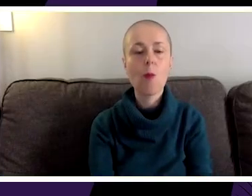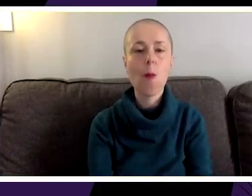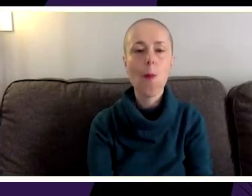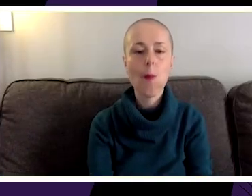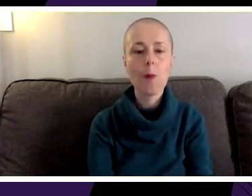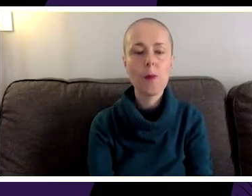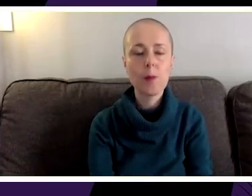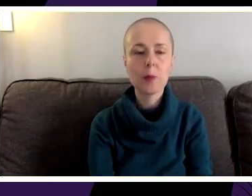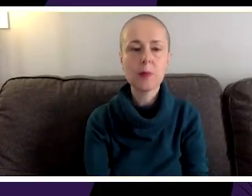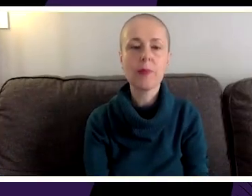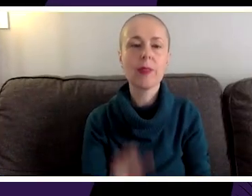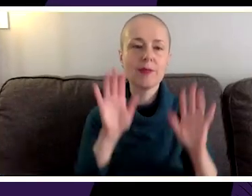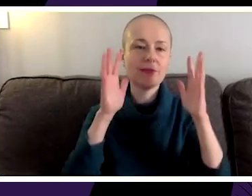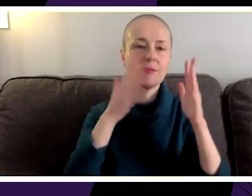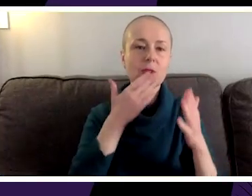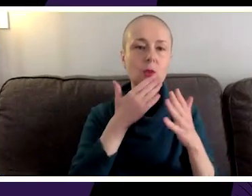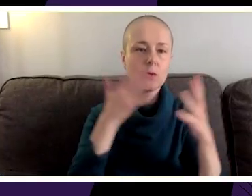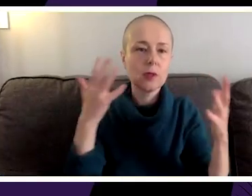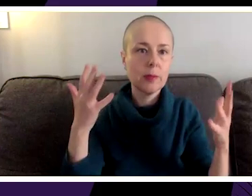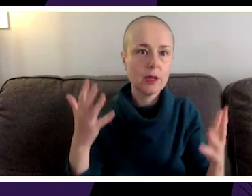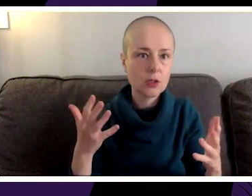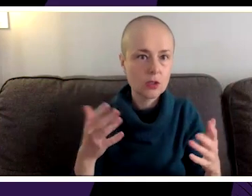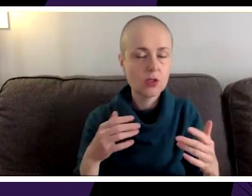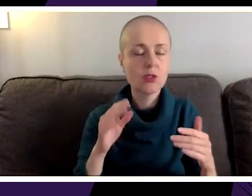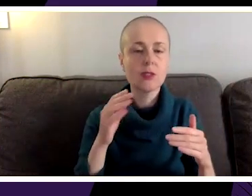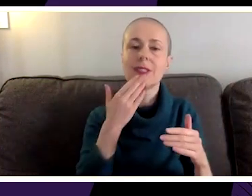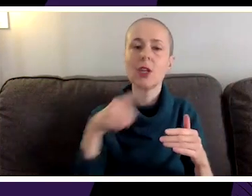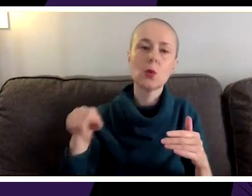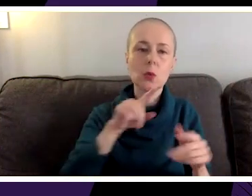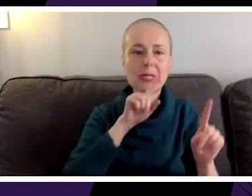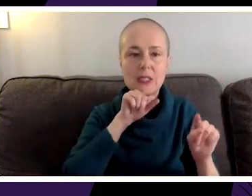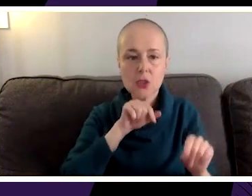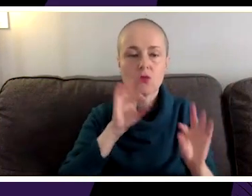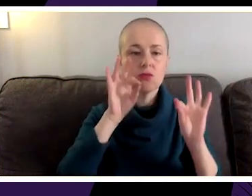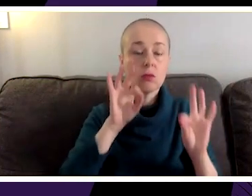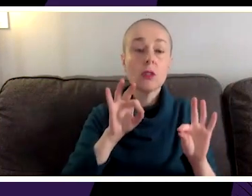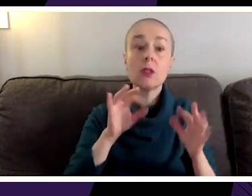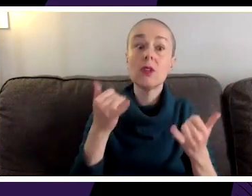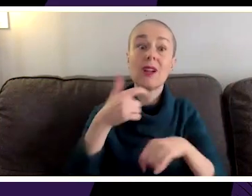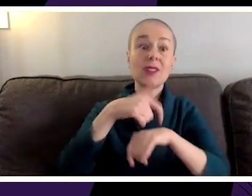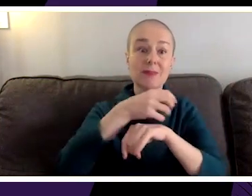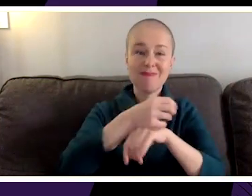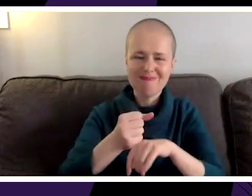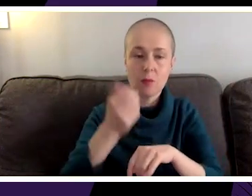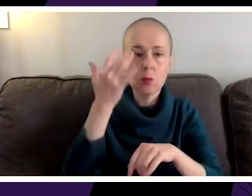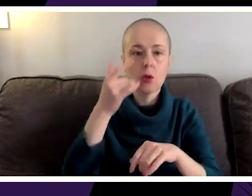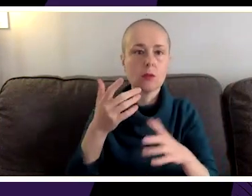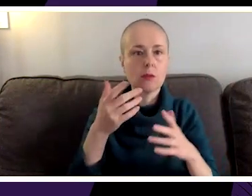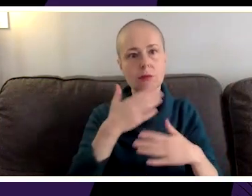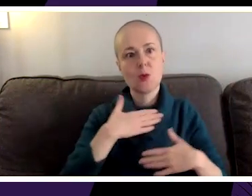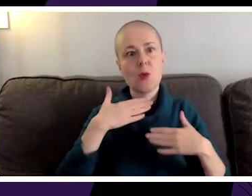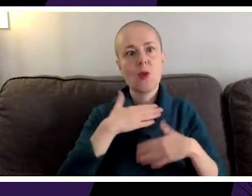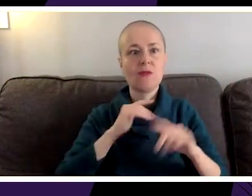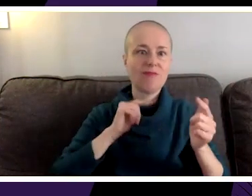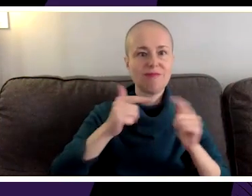Great. Thank you, Stephan. Thank you, everyone, for your answers to those questions. We've run out of time because we're having so much fun